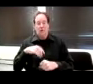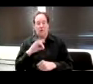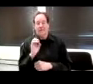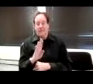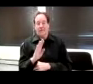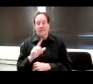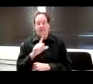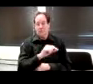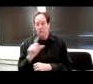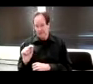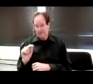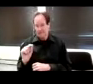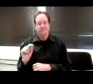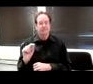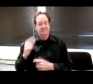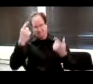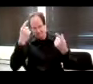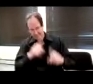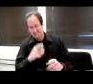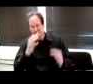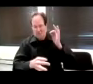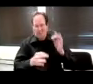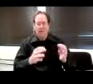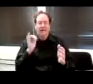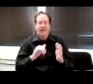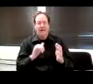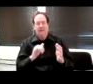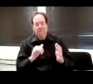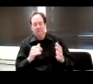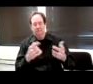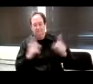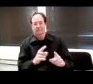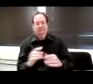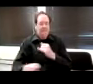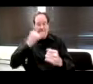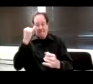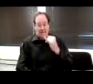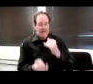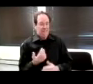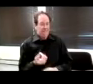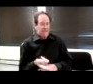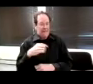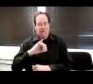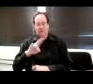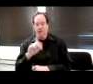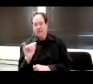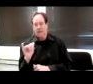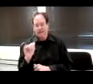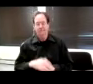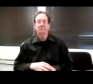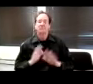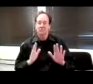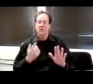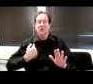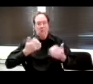And the settlement became final last July. So, we are still in the process